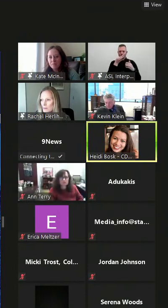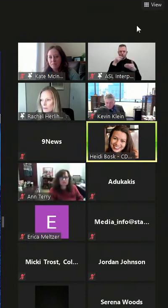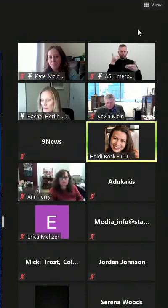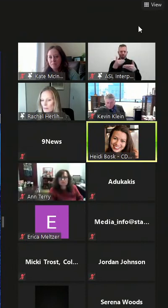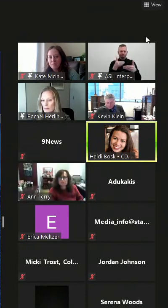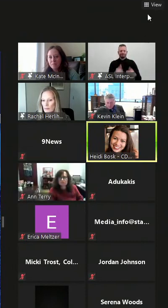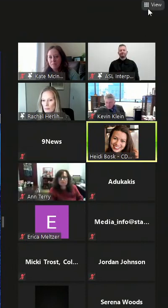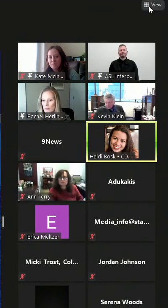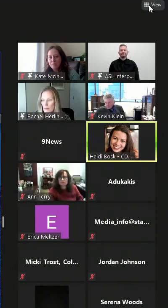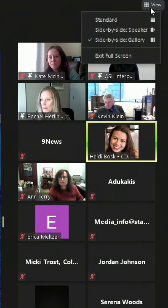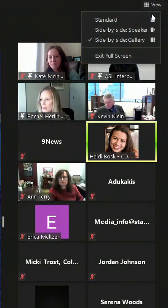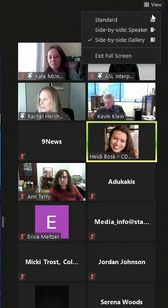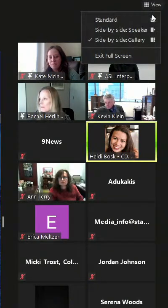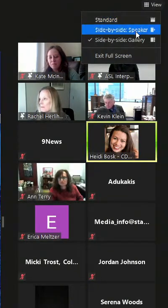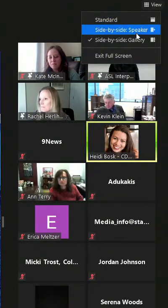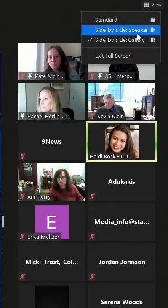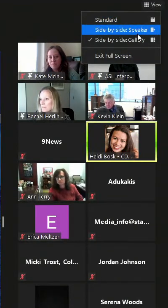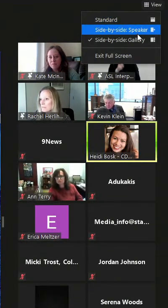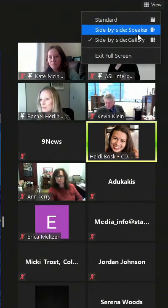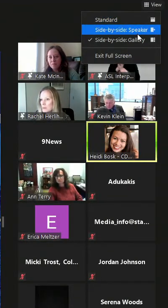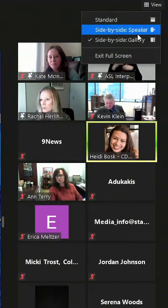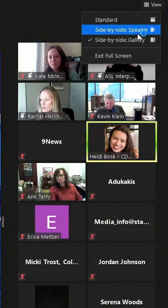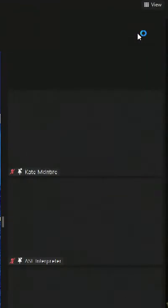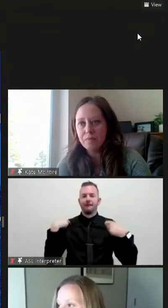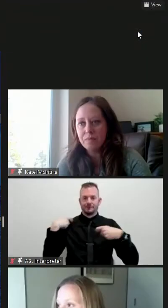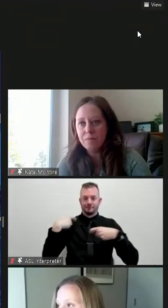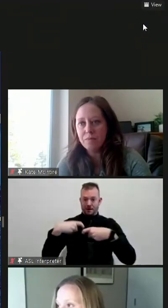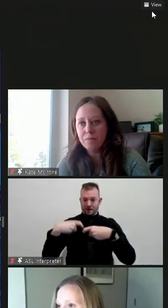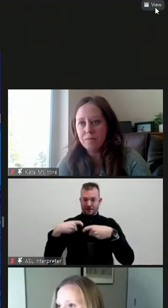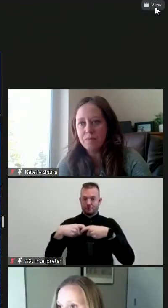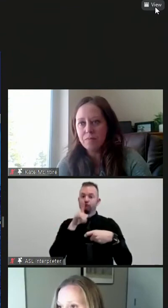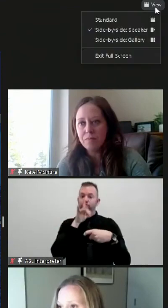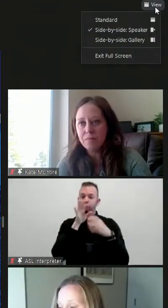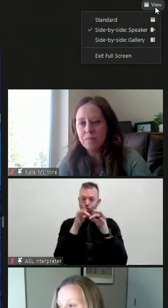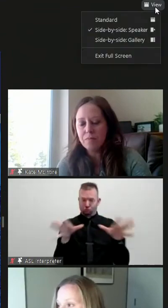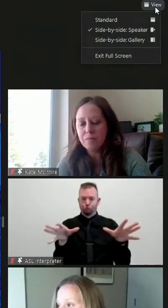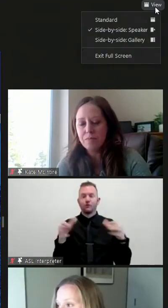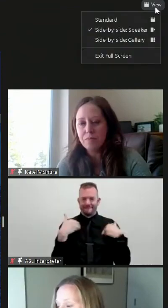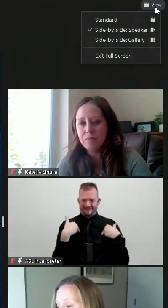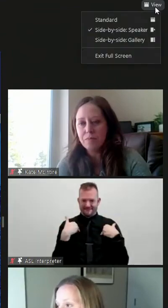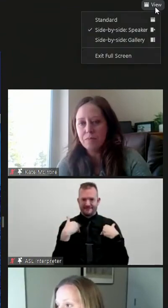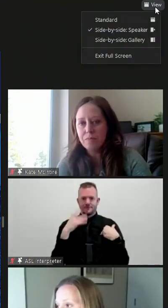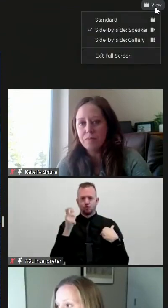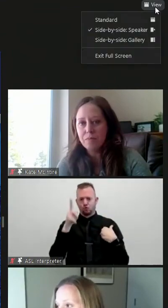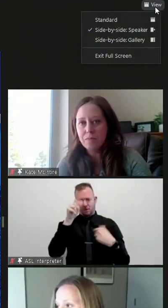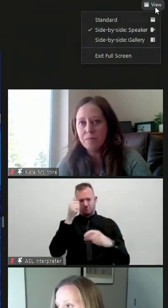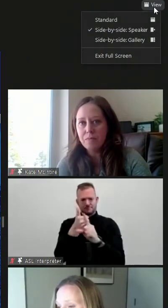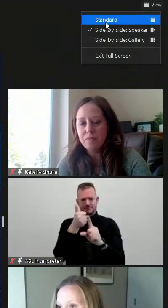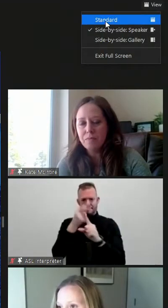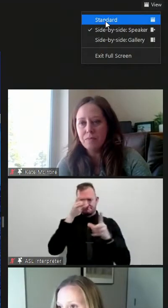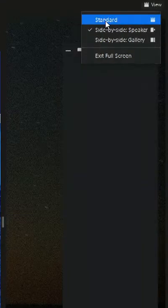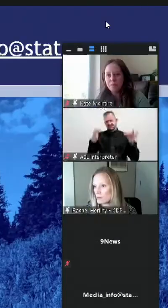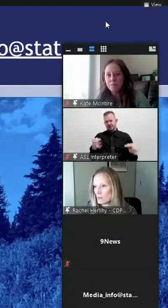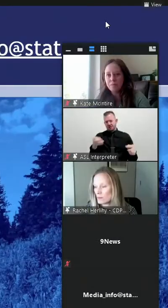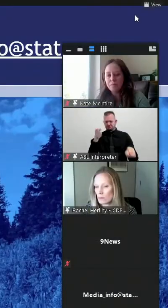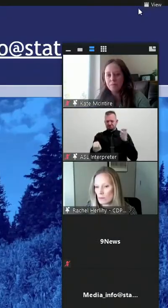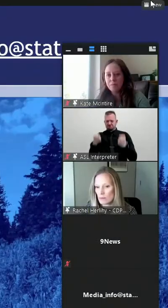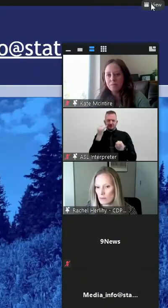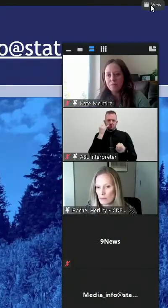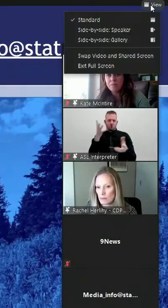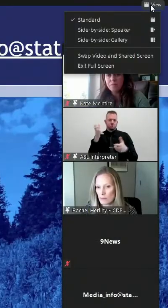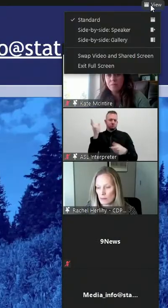We do have the Spanish language channel available if you want to adjust any of your settings. You can also see that we have ASL in our video if you want to